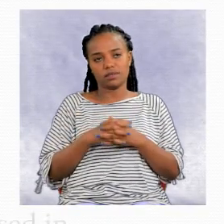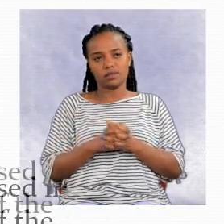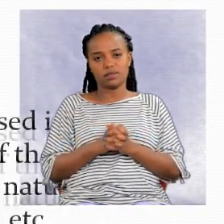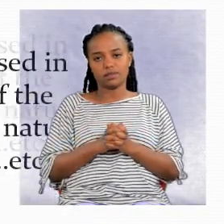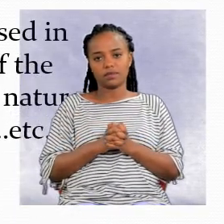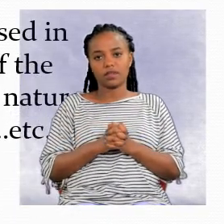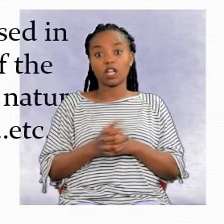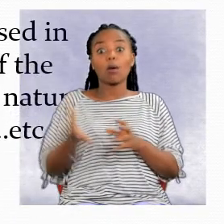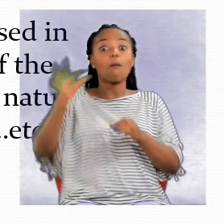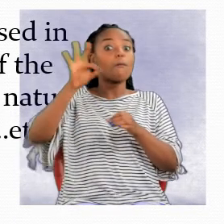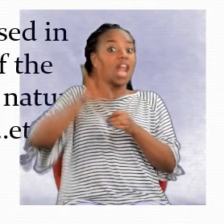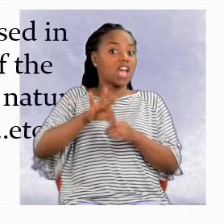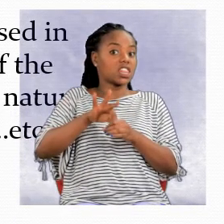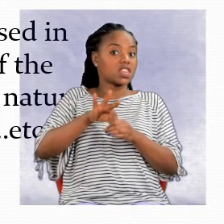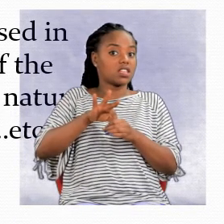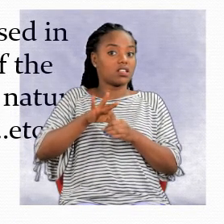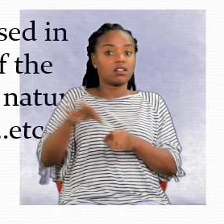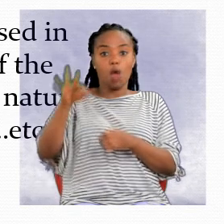Plant asset,